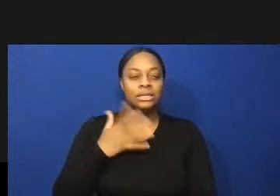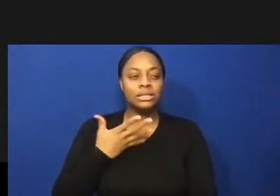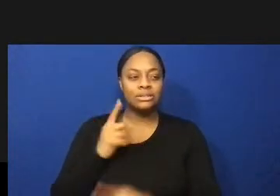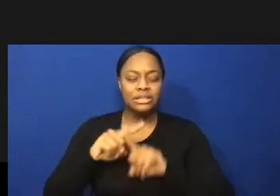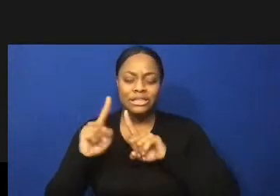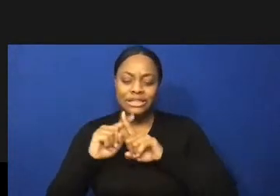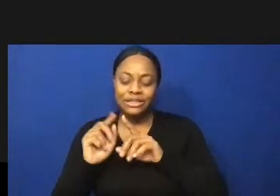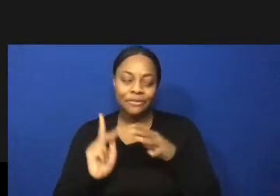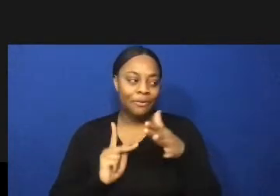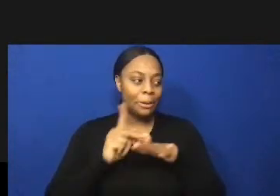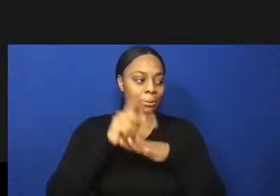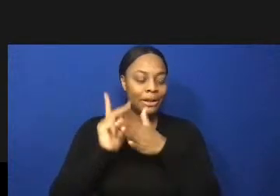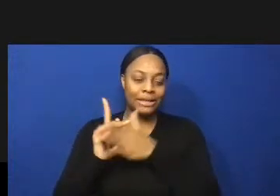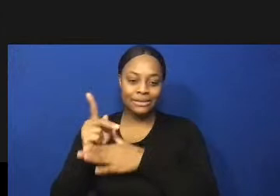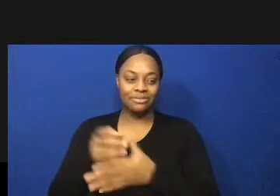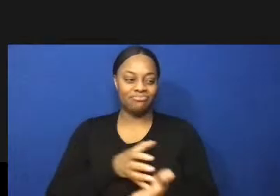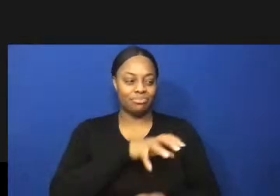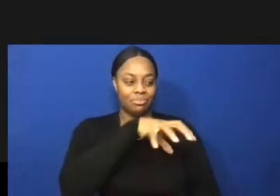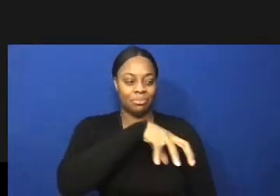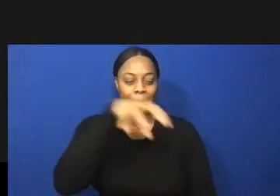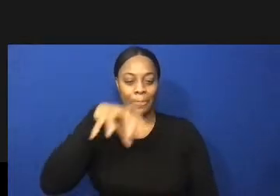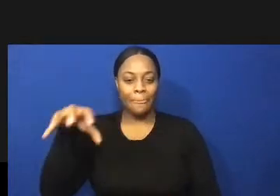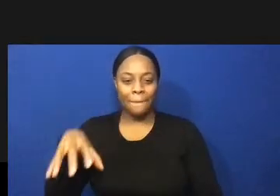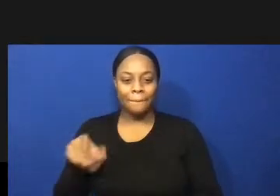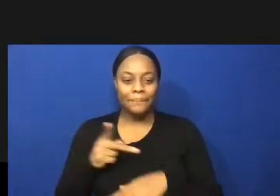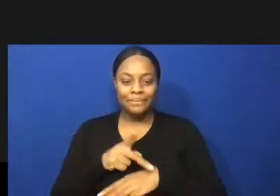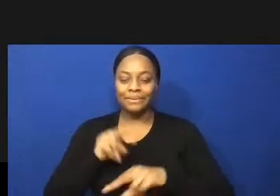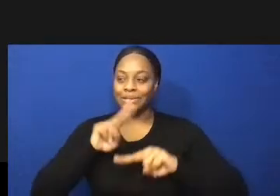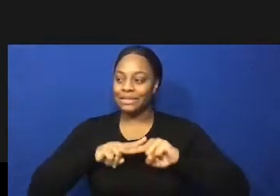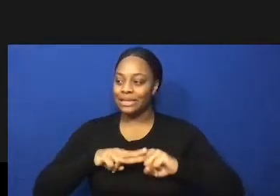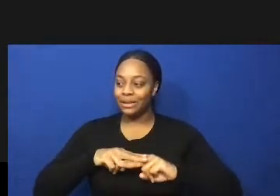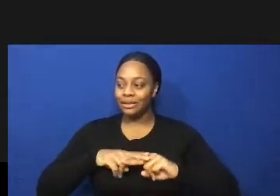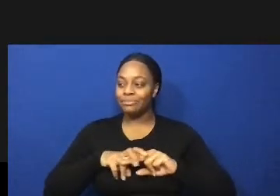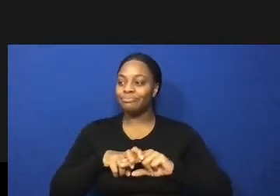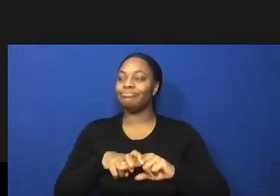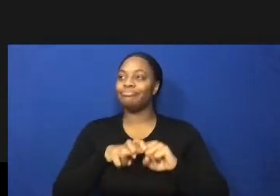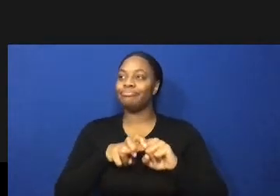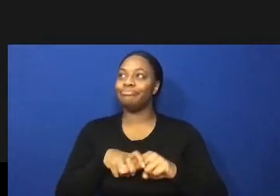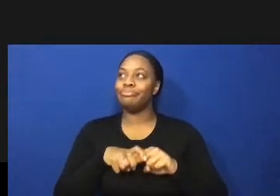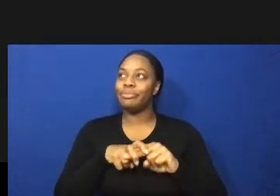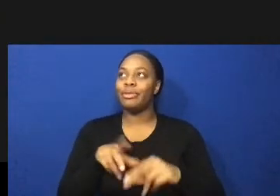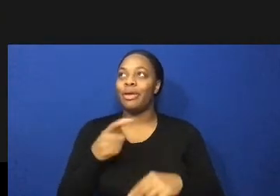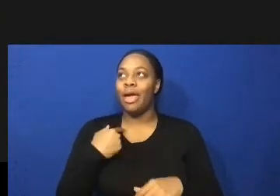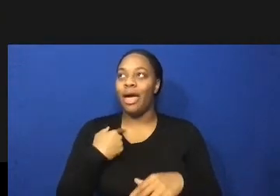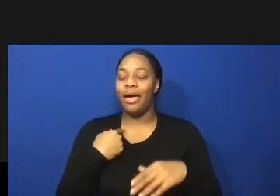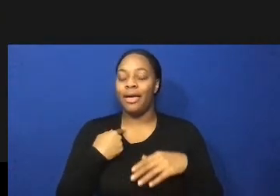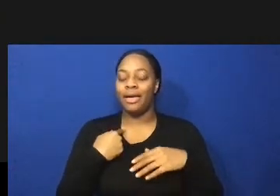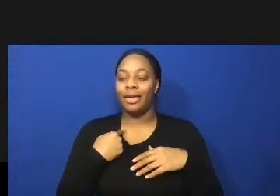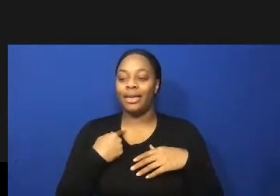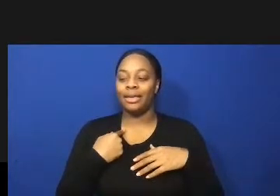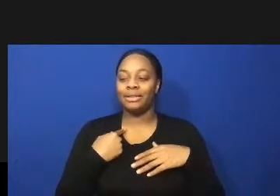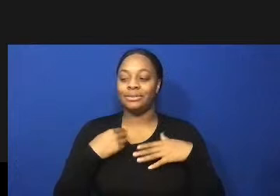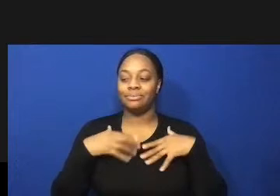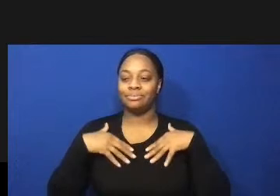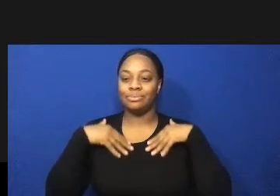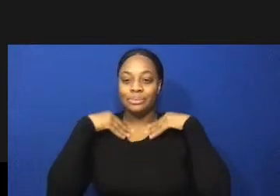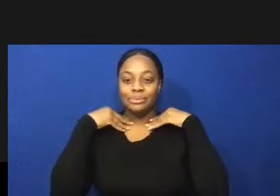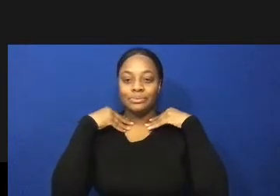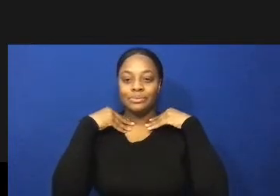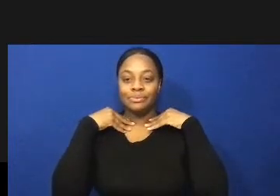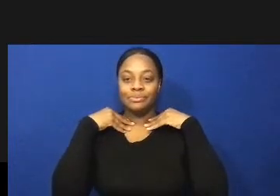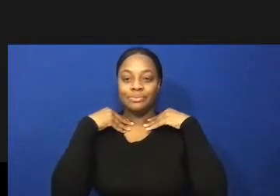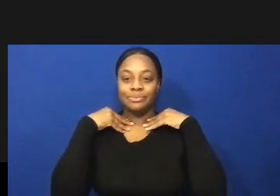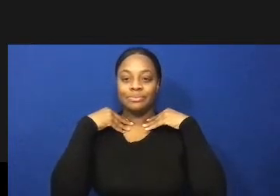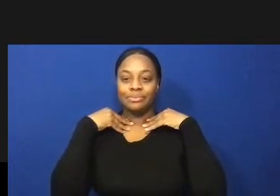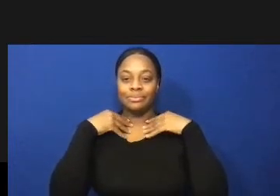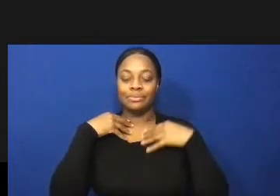different plants. I'm sitting on a love seat couch. I am wearing a turtleneck tank top, which